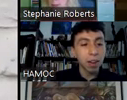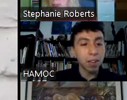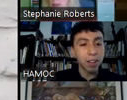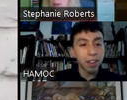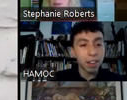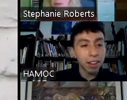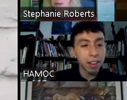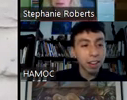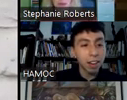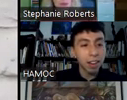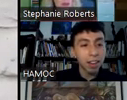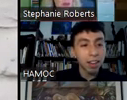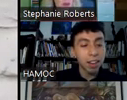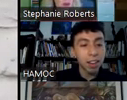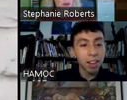Wow.